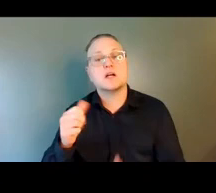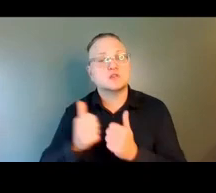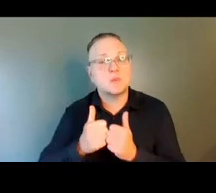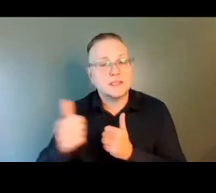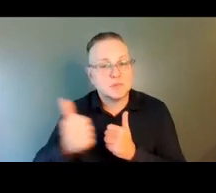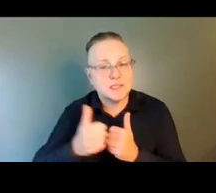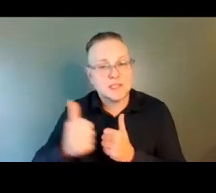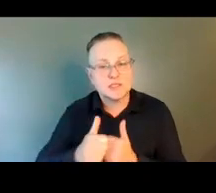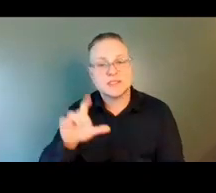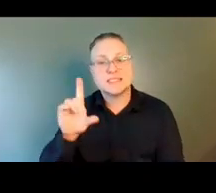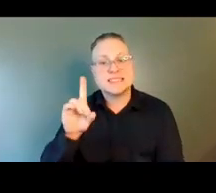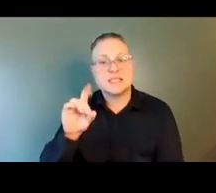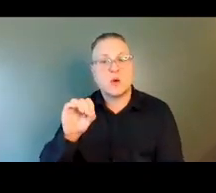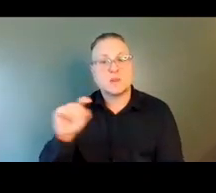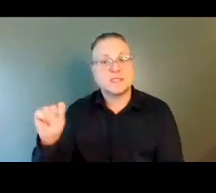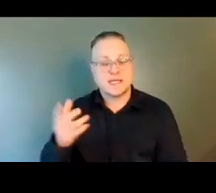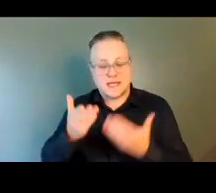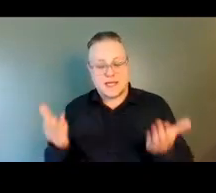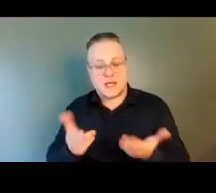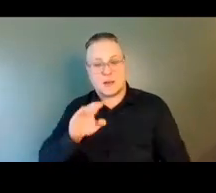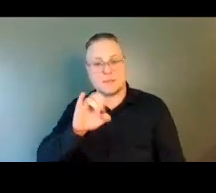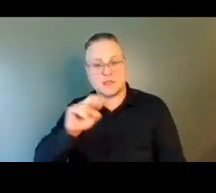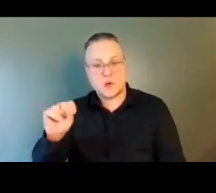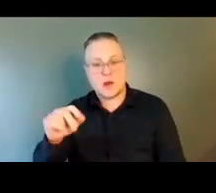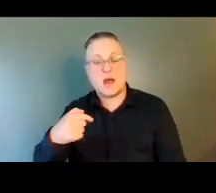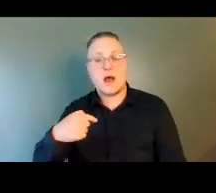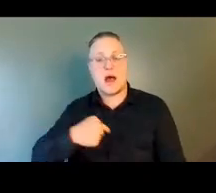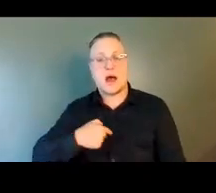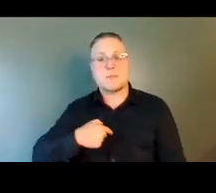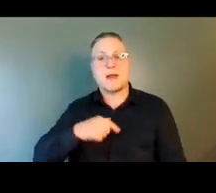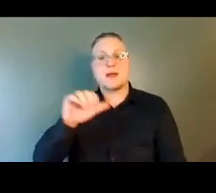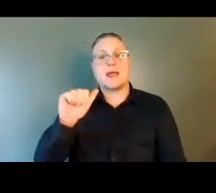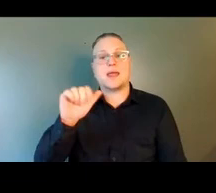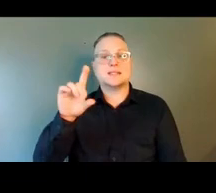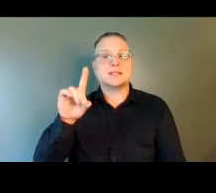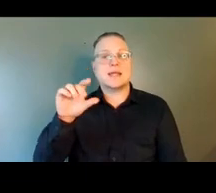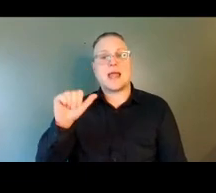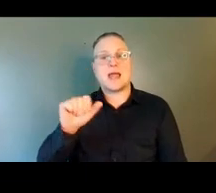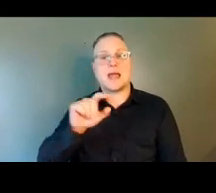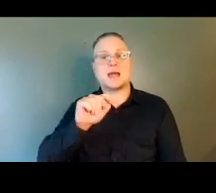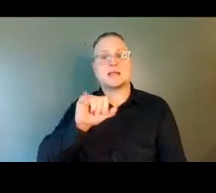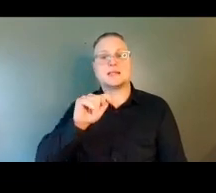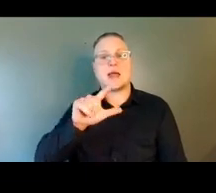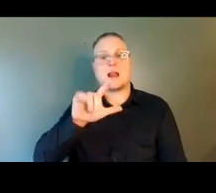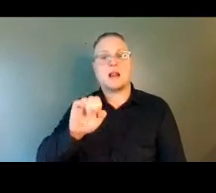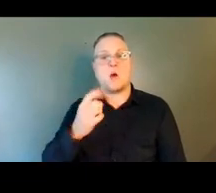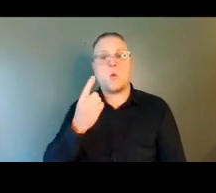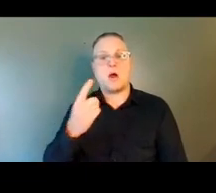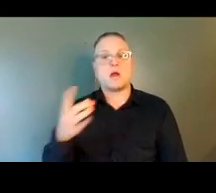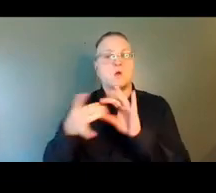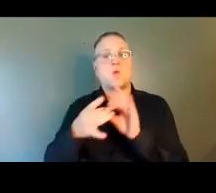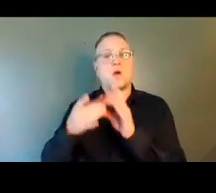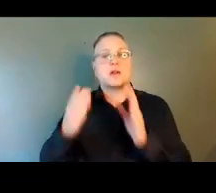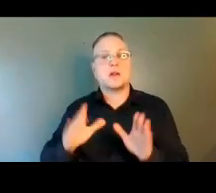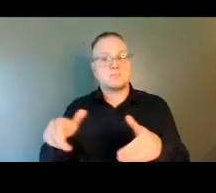Transportation. I'm the ADA Title I coordinator, provide reasonable accommodations for employees